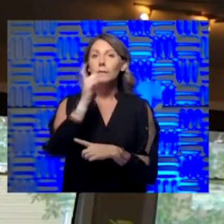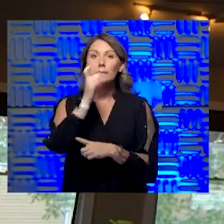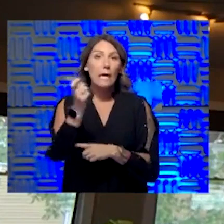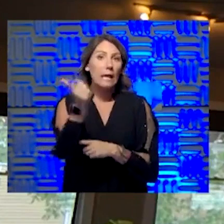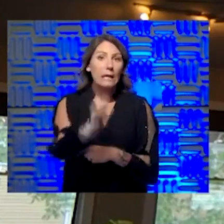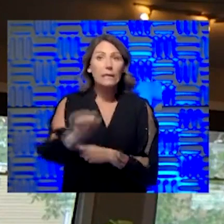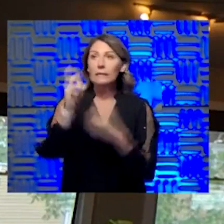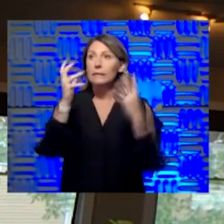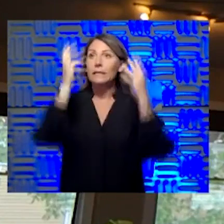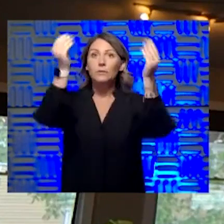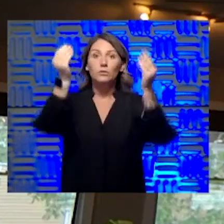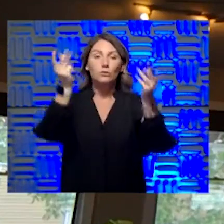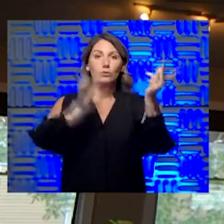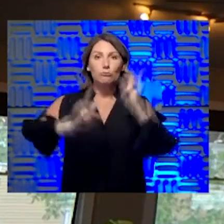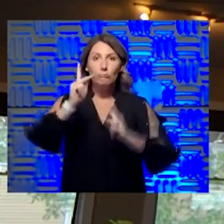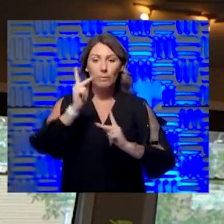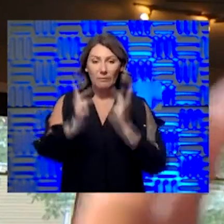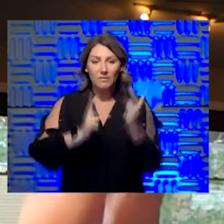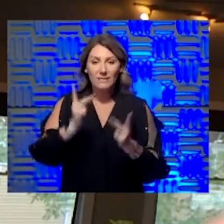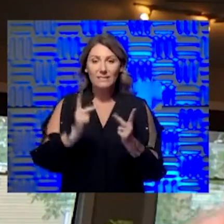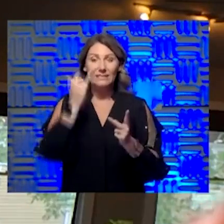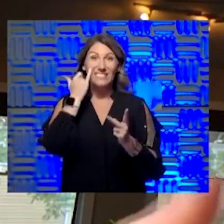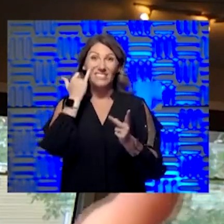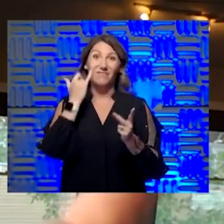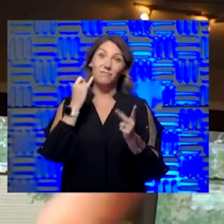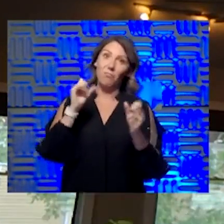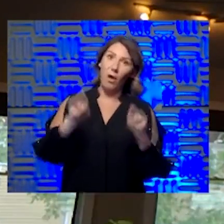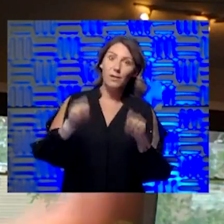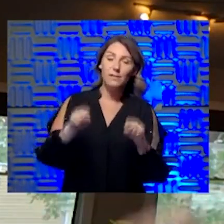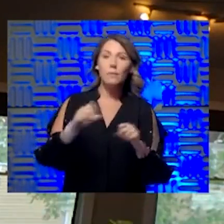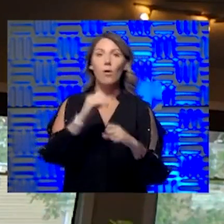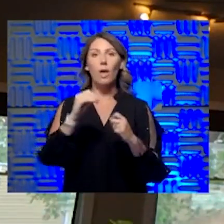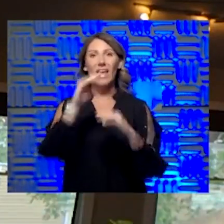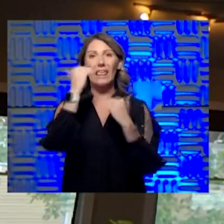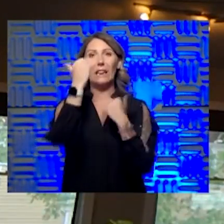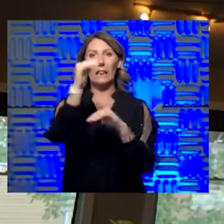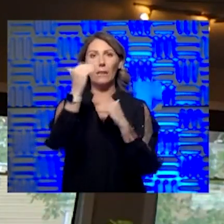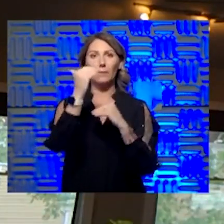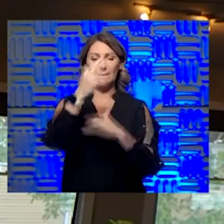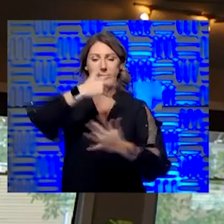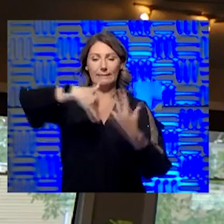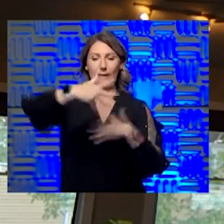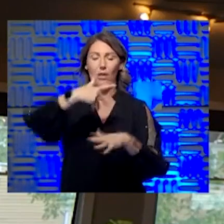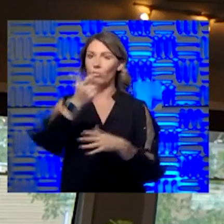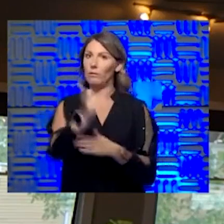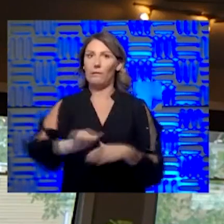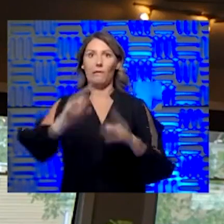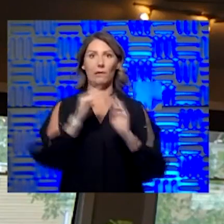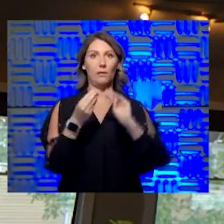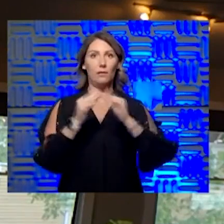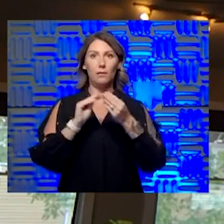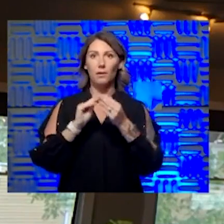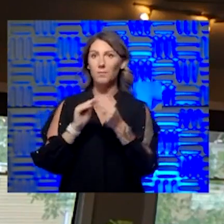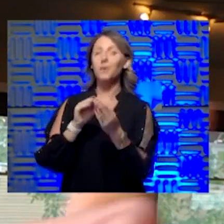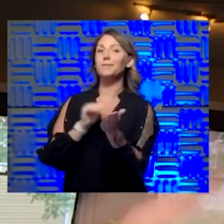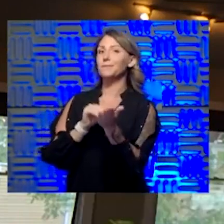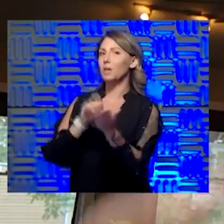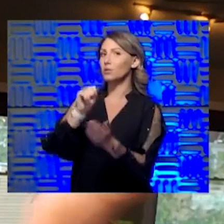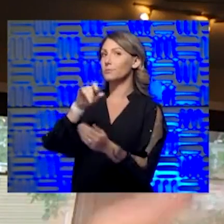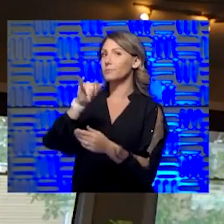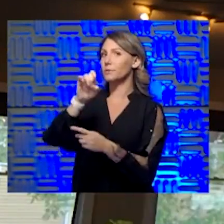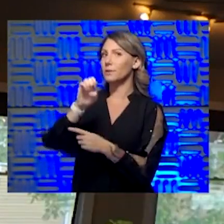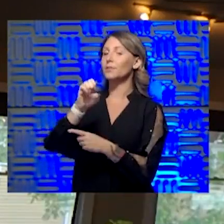it and understanding, can you practically do social distancing? Do you have to put up barriers? If it's the kind of business where PPE is going to